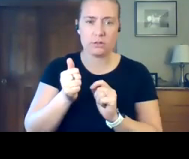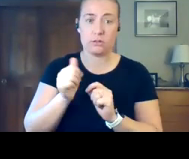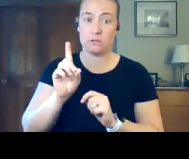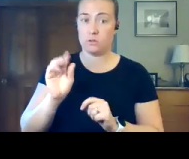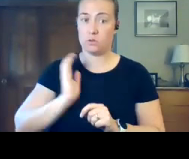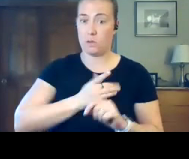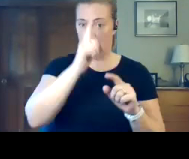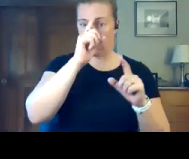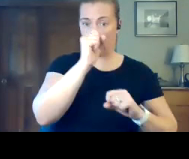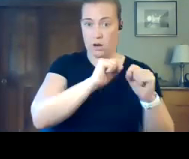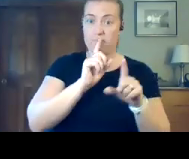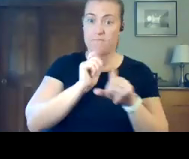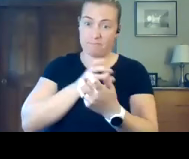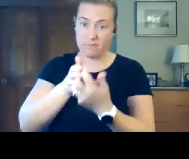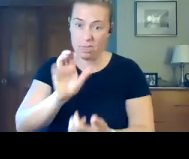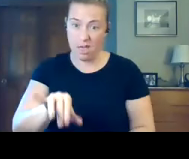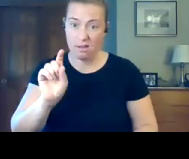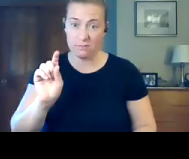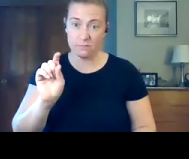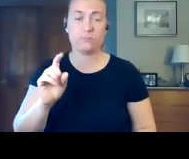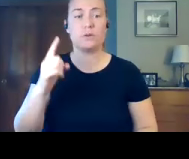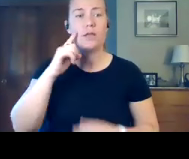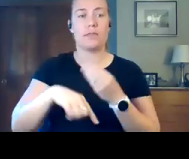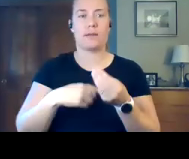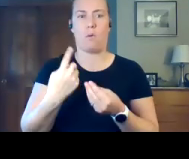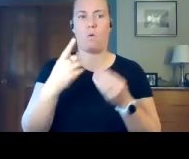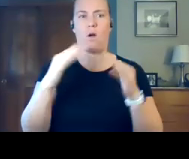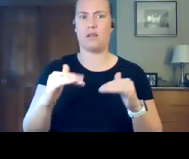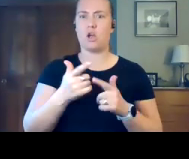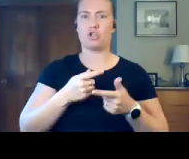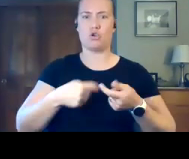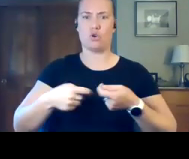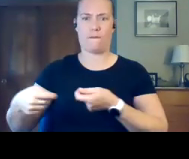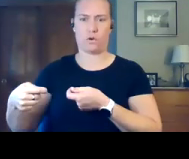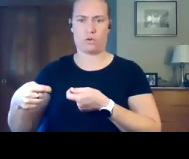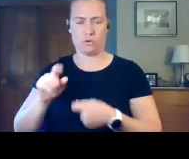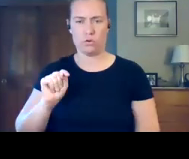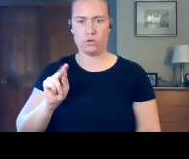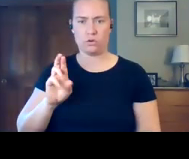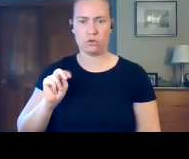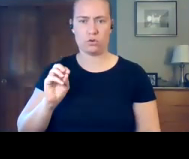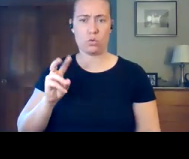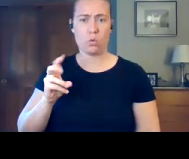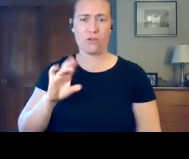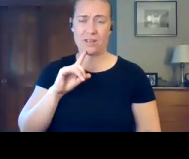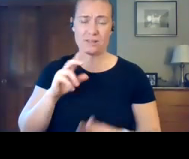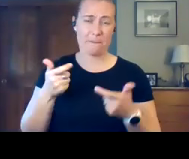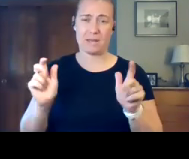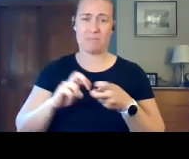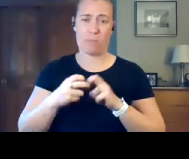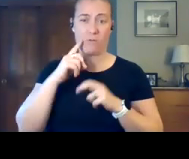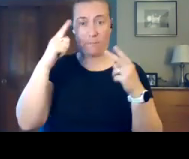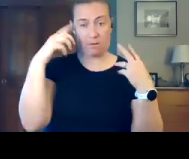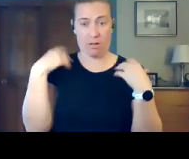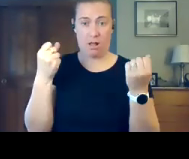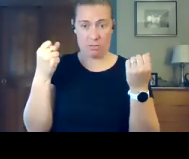different level, if we think about something like turnover, which is a huge problem in mental health settings, and obviously a